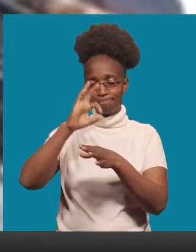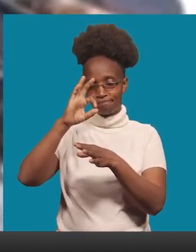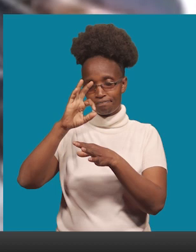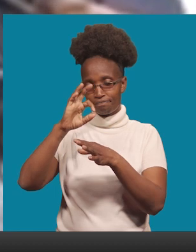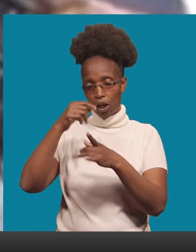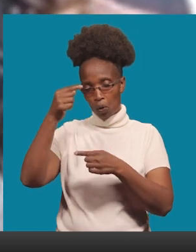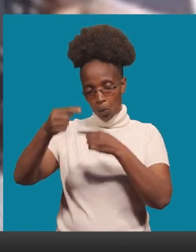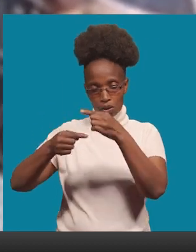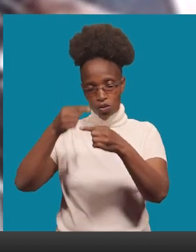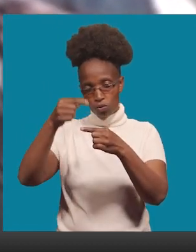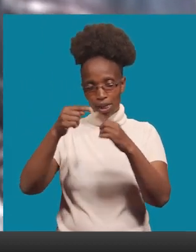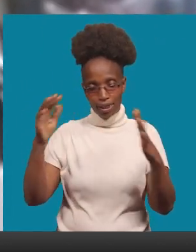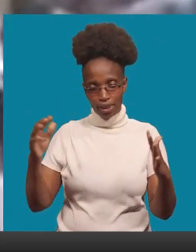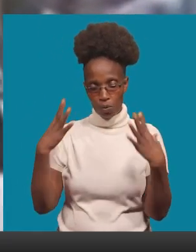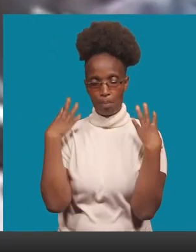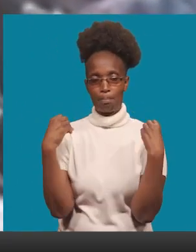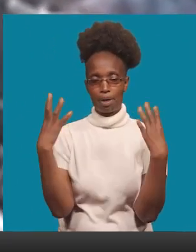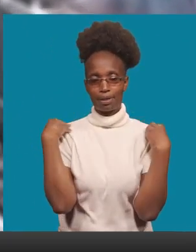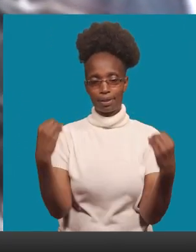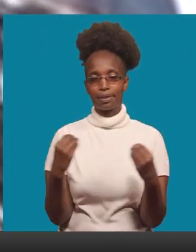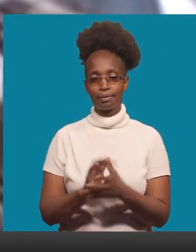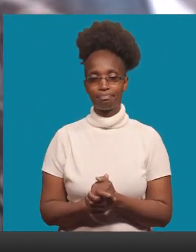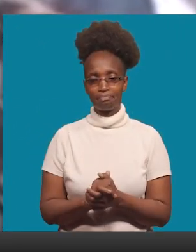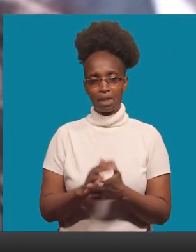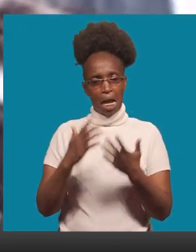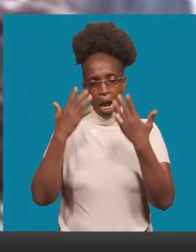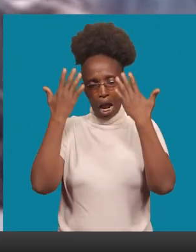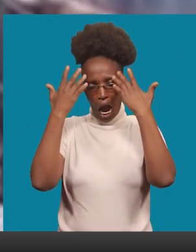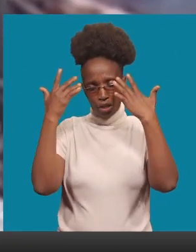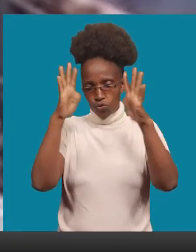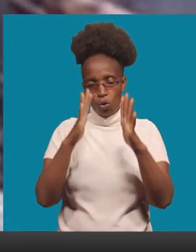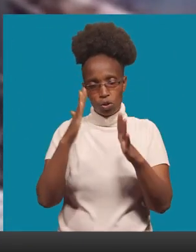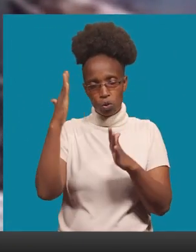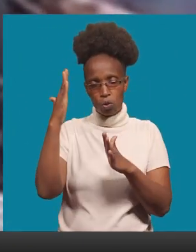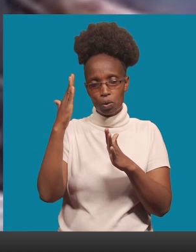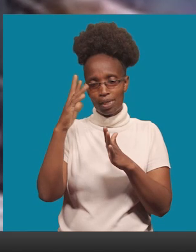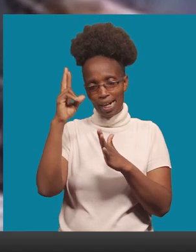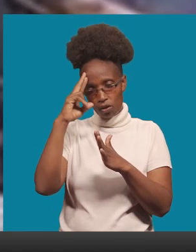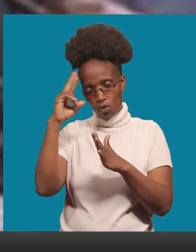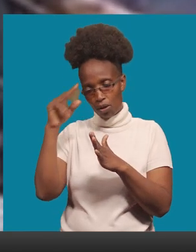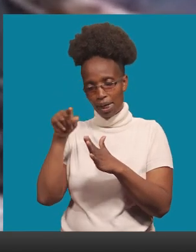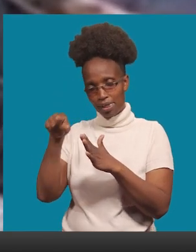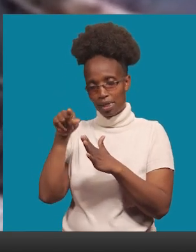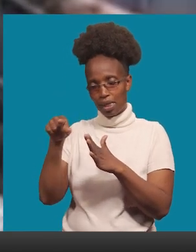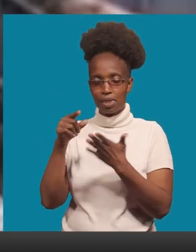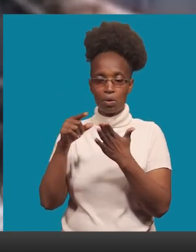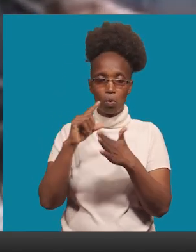election malpractices were practiced, and I do not recognize that